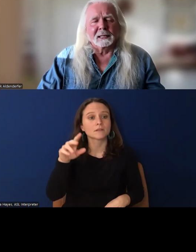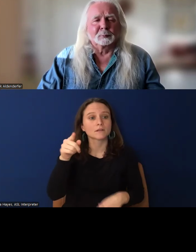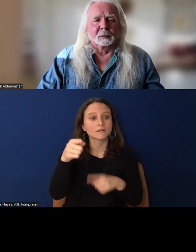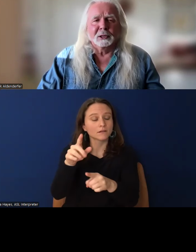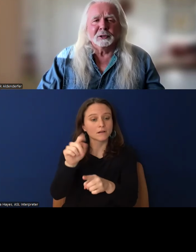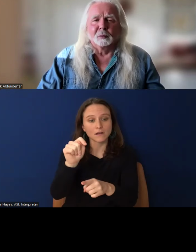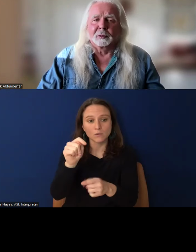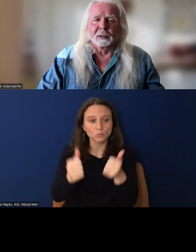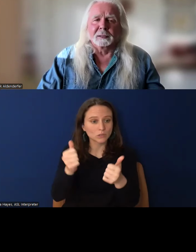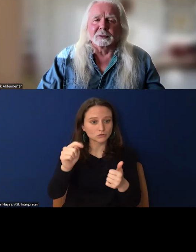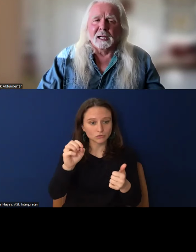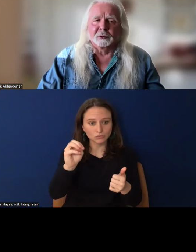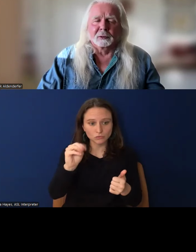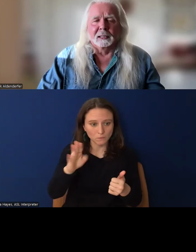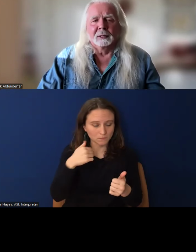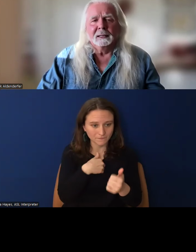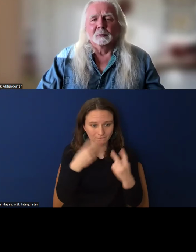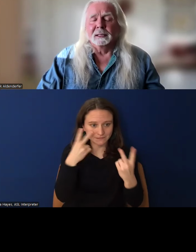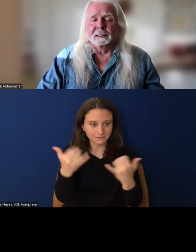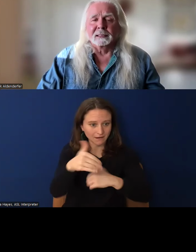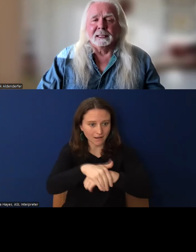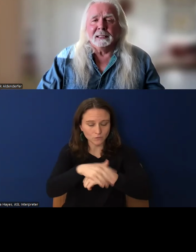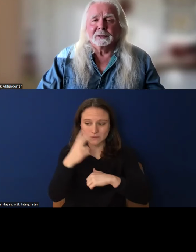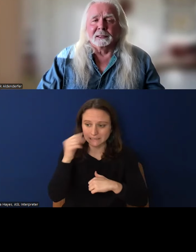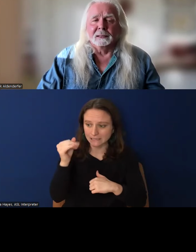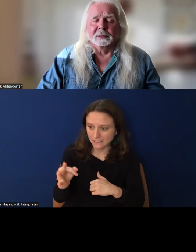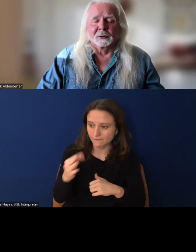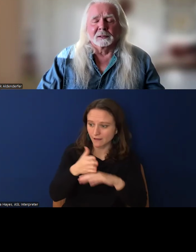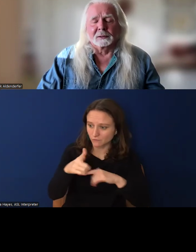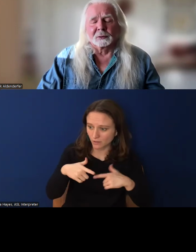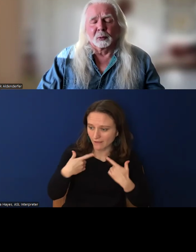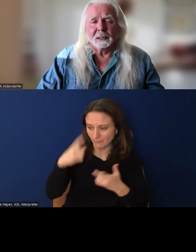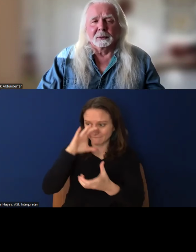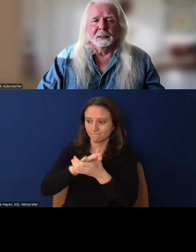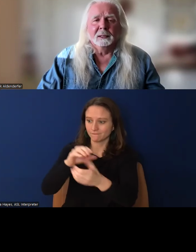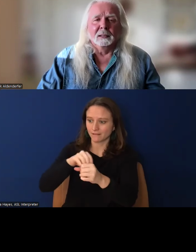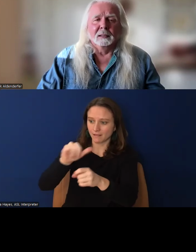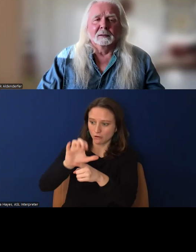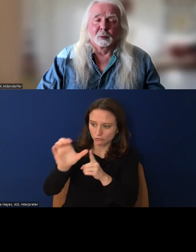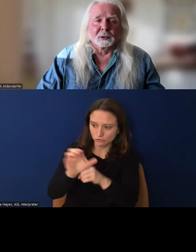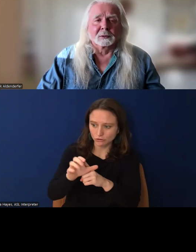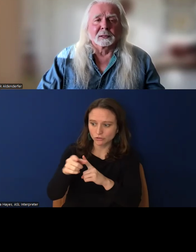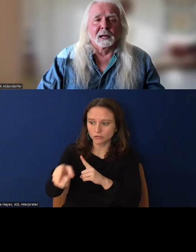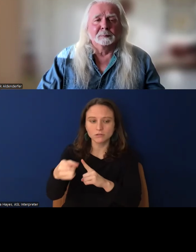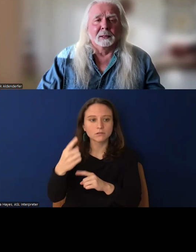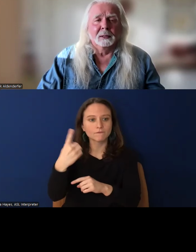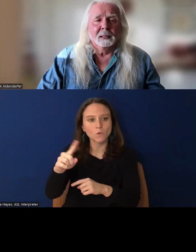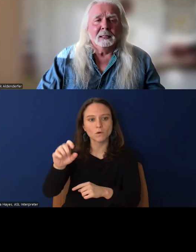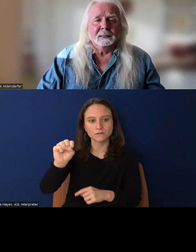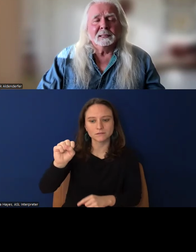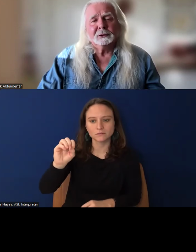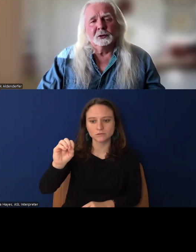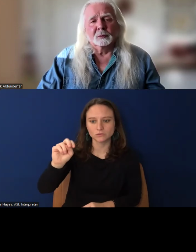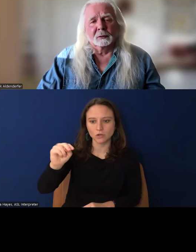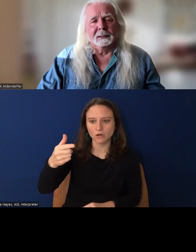this exploration of whether or not there's an afterlife that we can see easily in the archaeological record for Songtsen Gampo,